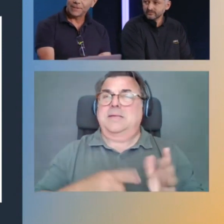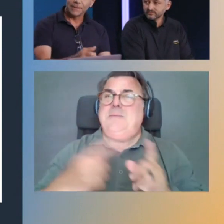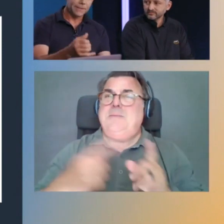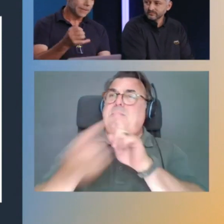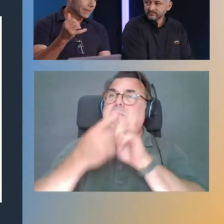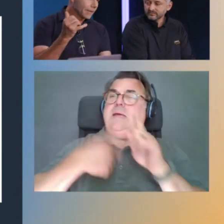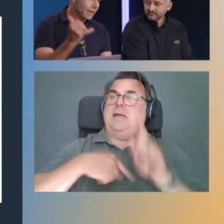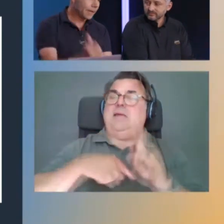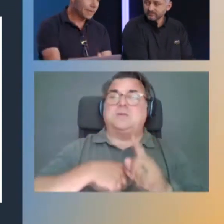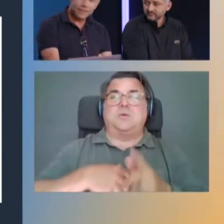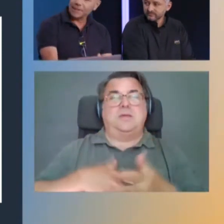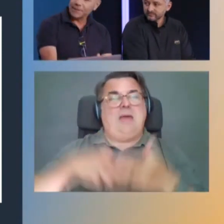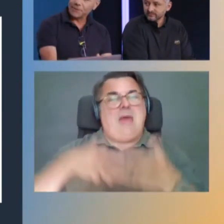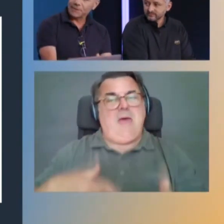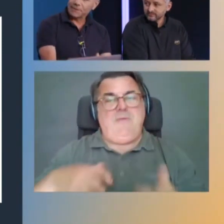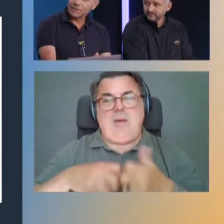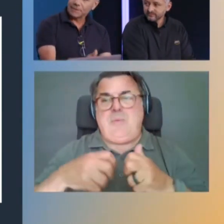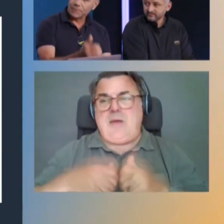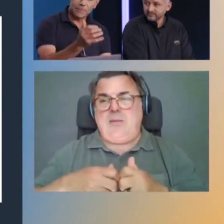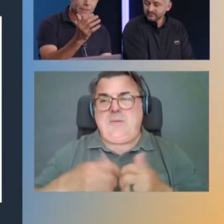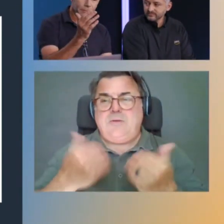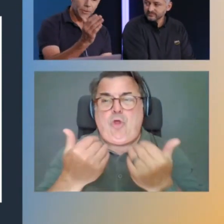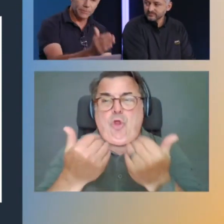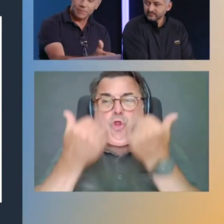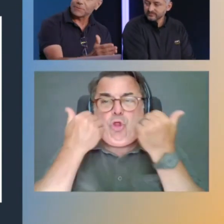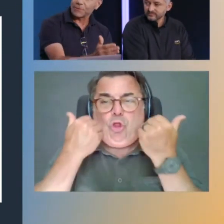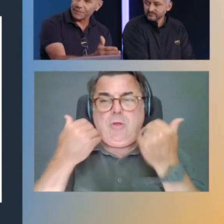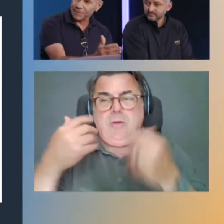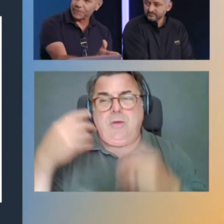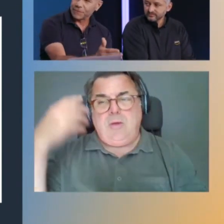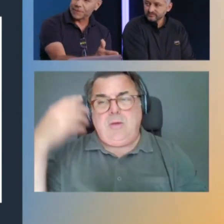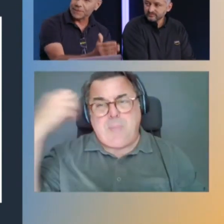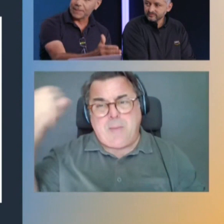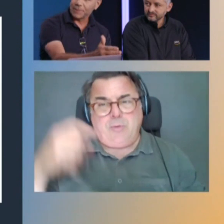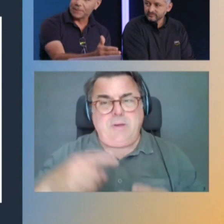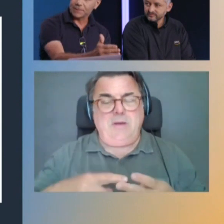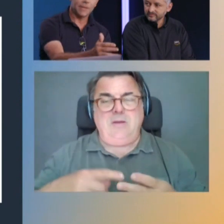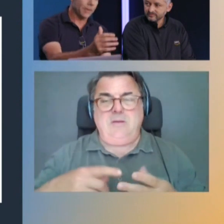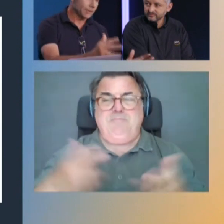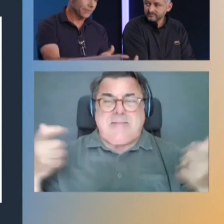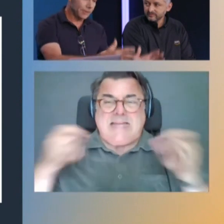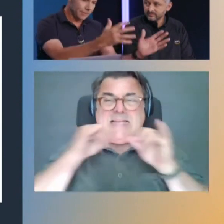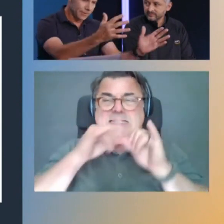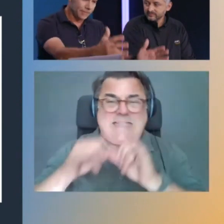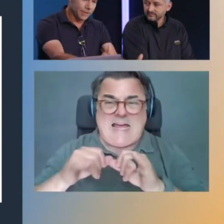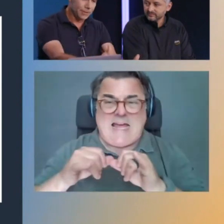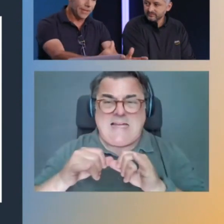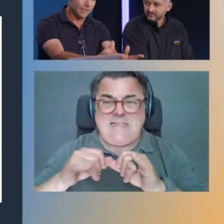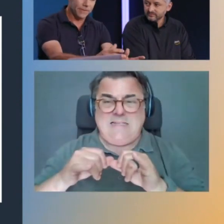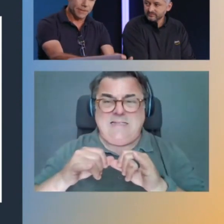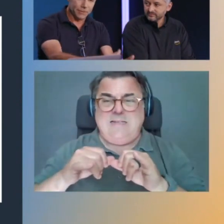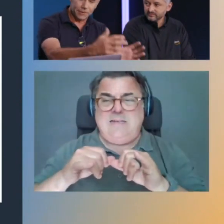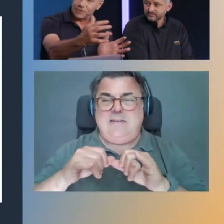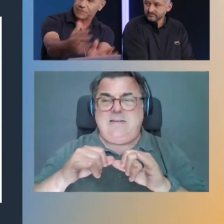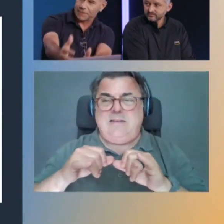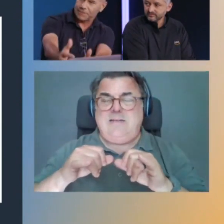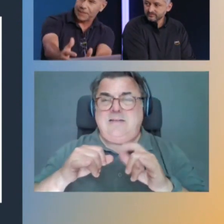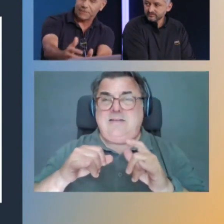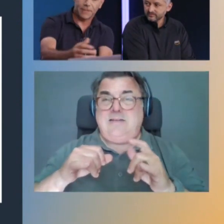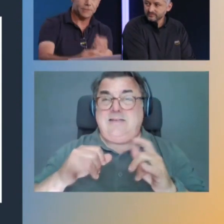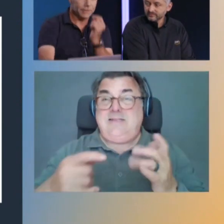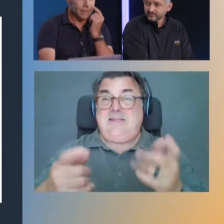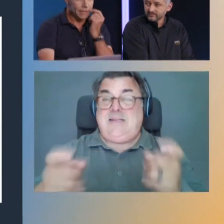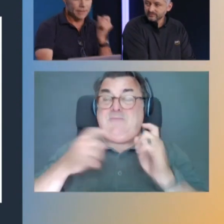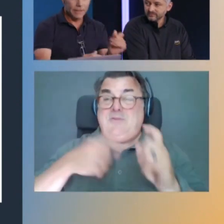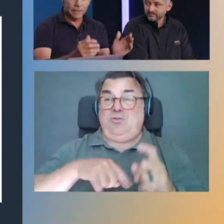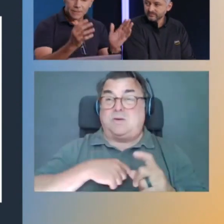memory, high scale, problems right before tape out. Tape out's when you finish that file, you turn it over to